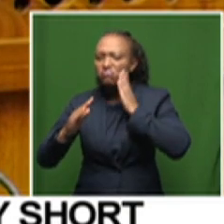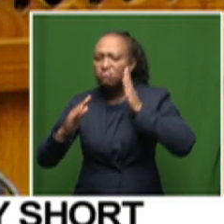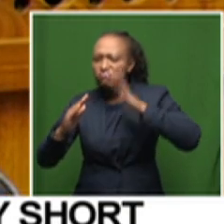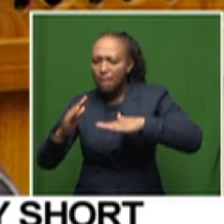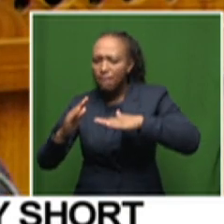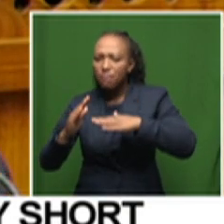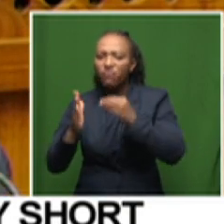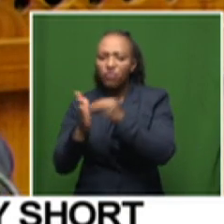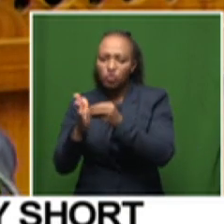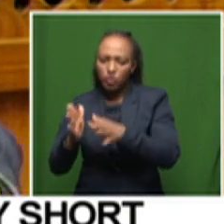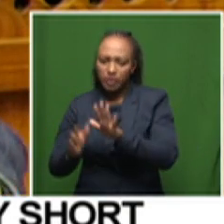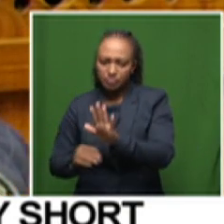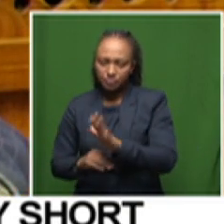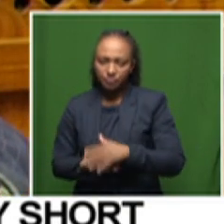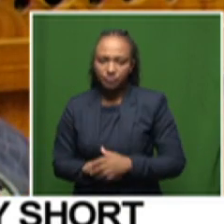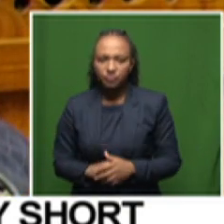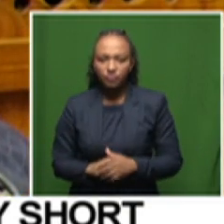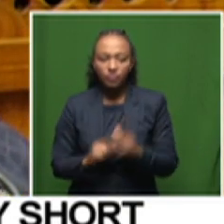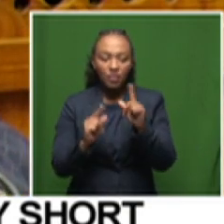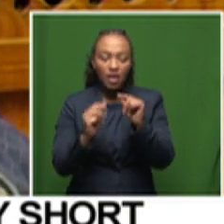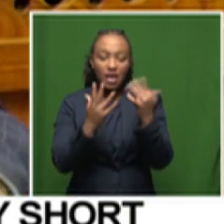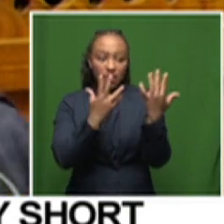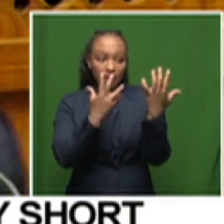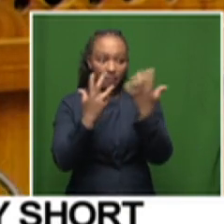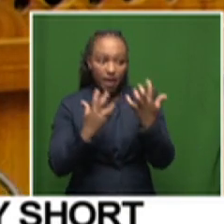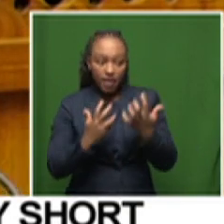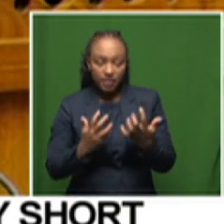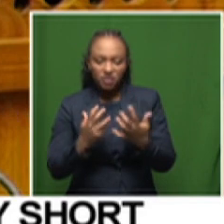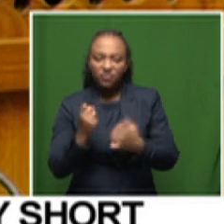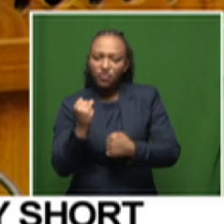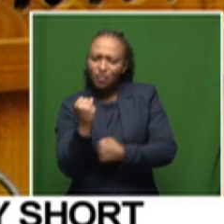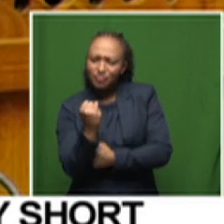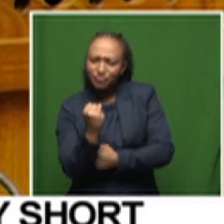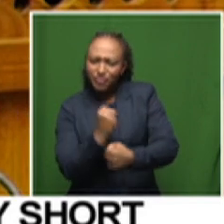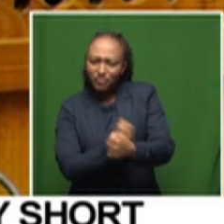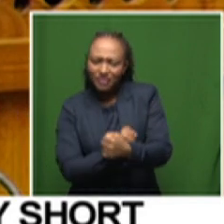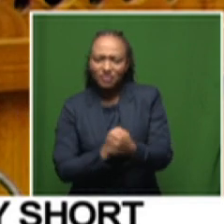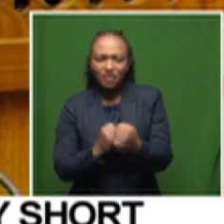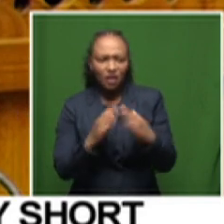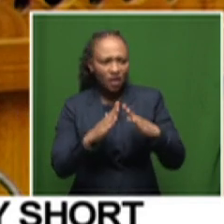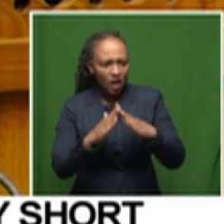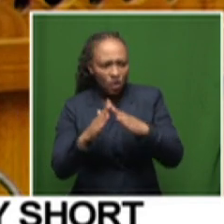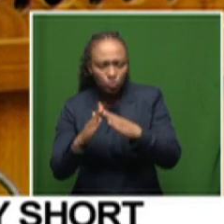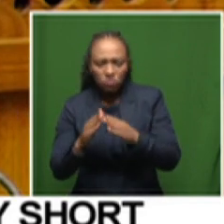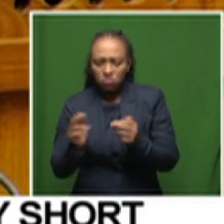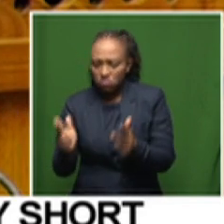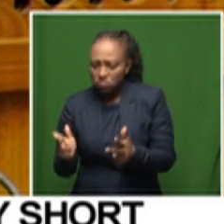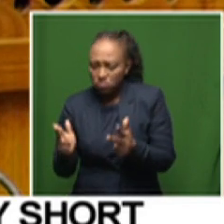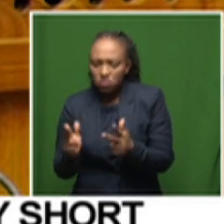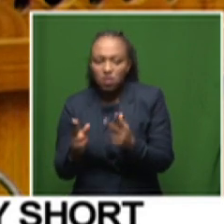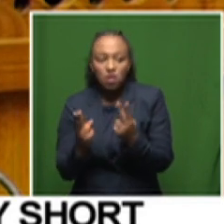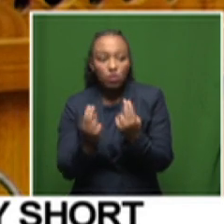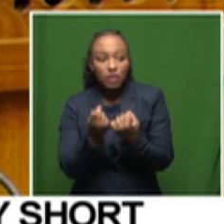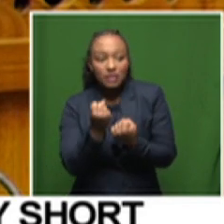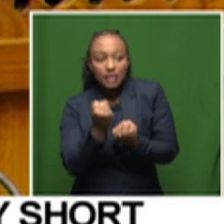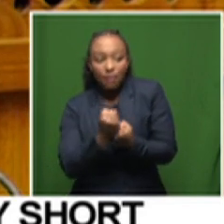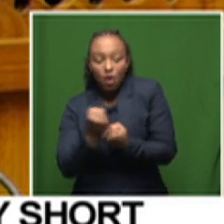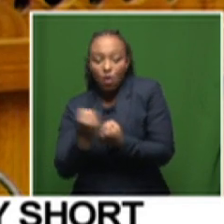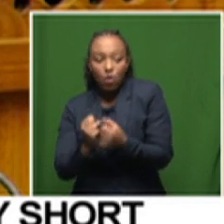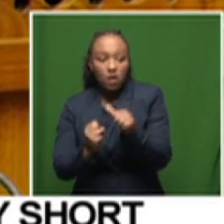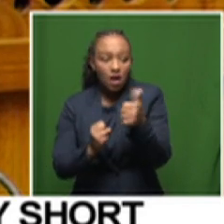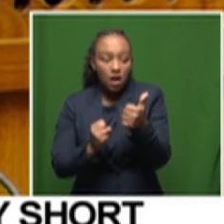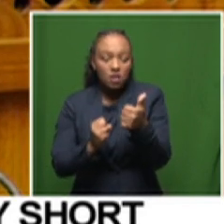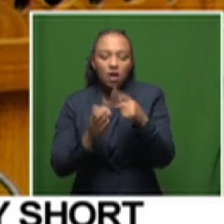The budget facility for infrastructure will support new projects, including through blended finance